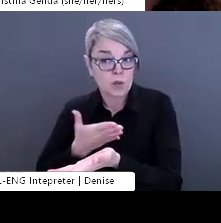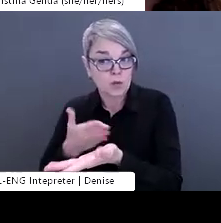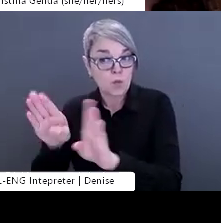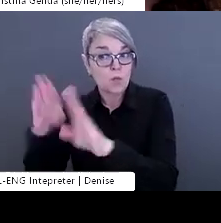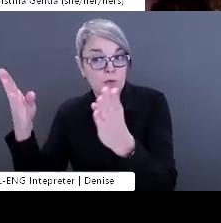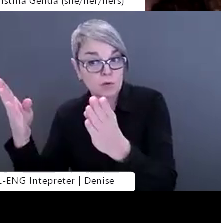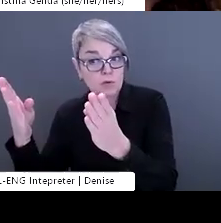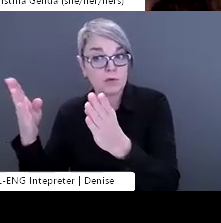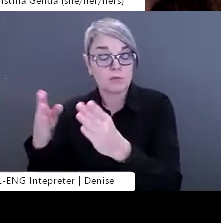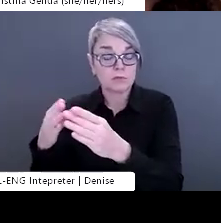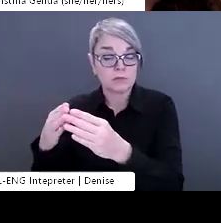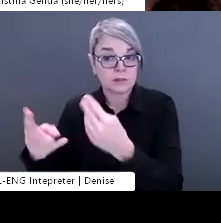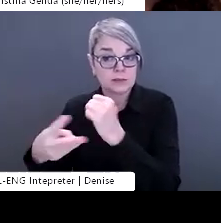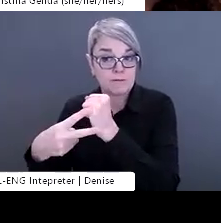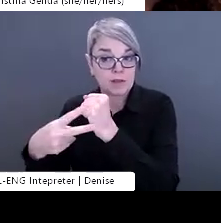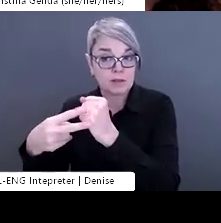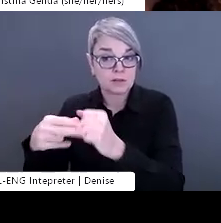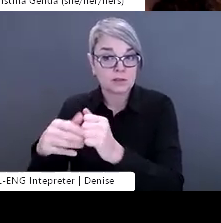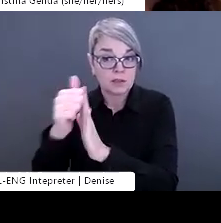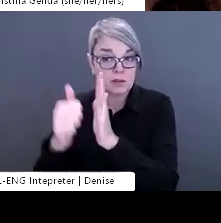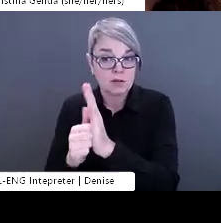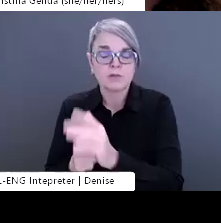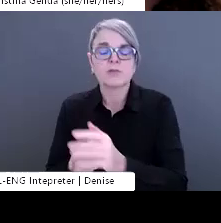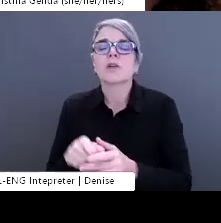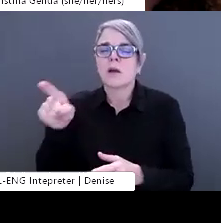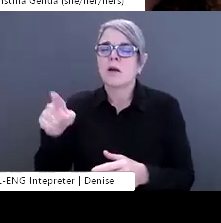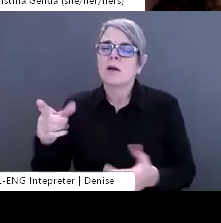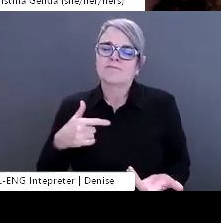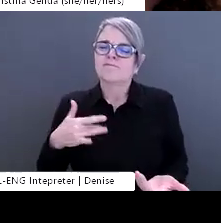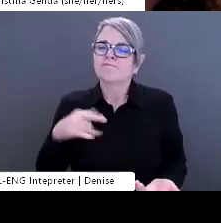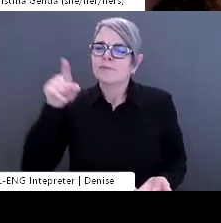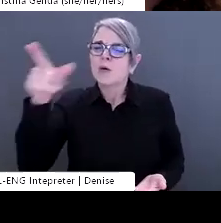that everything has been paid off before even moving forward.